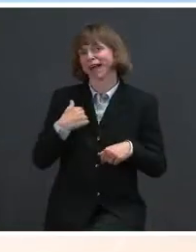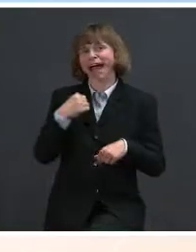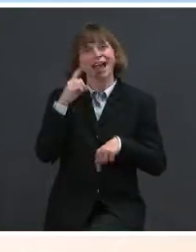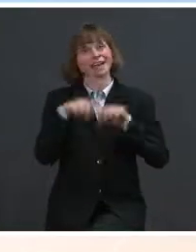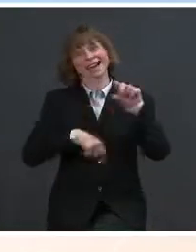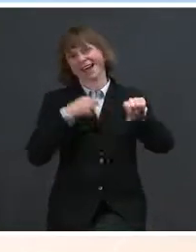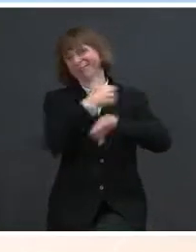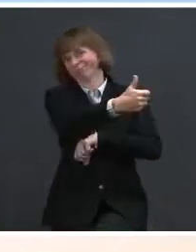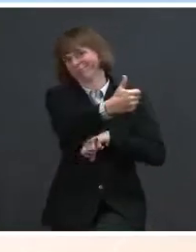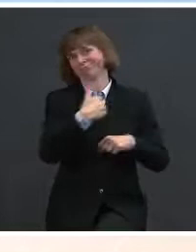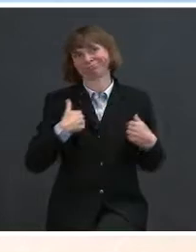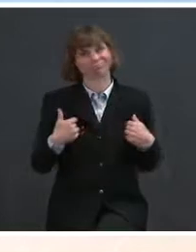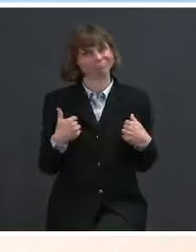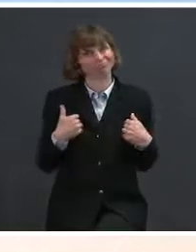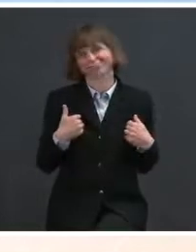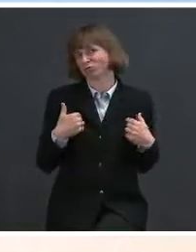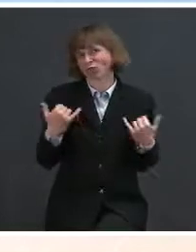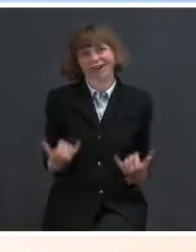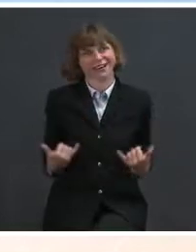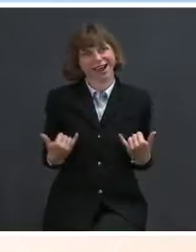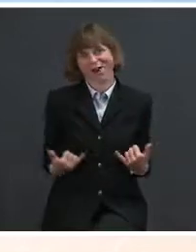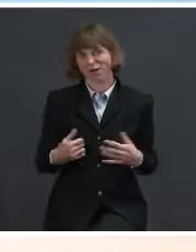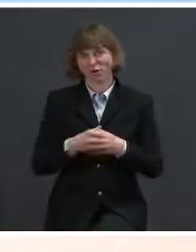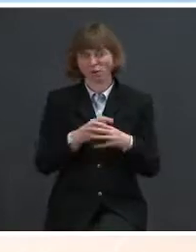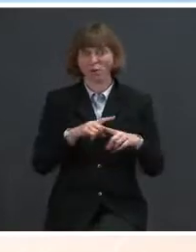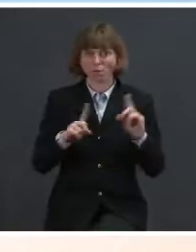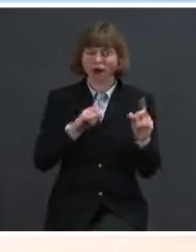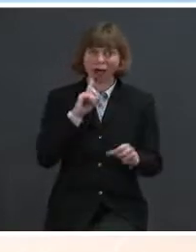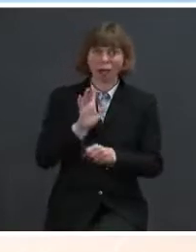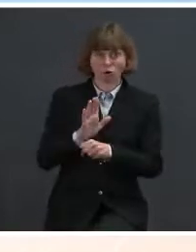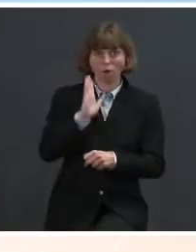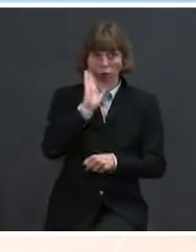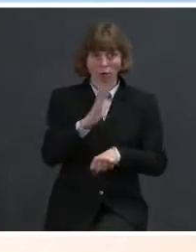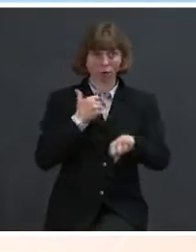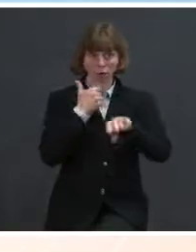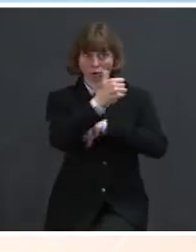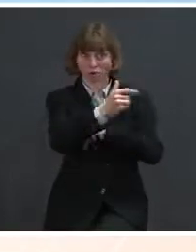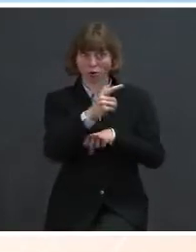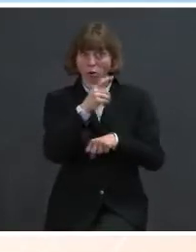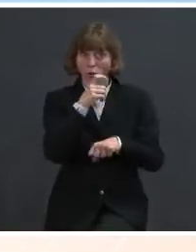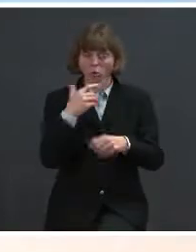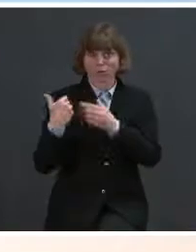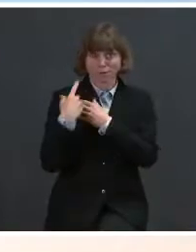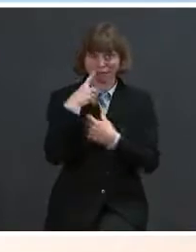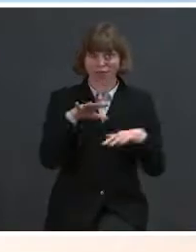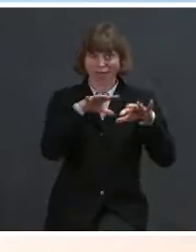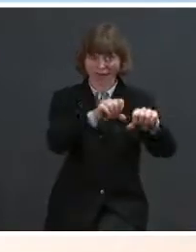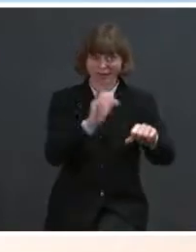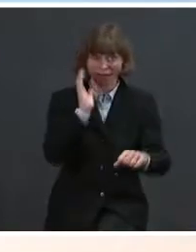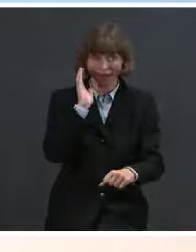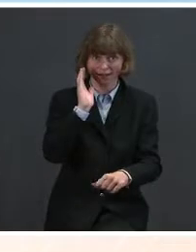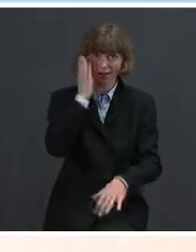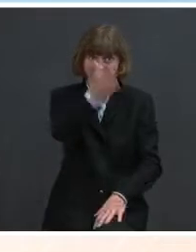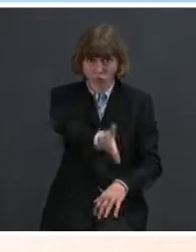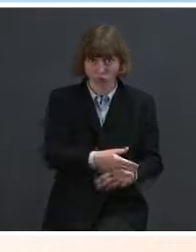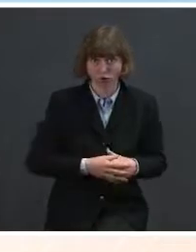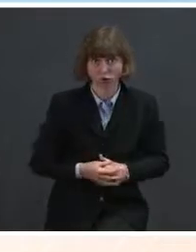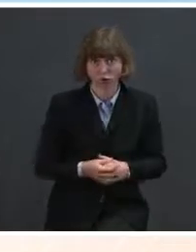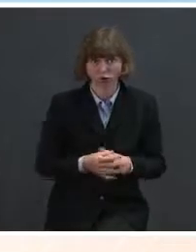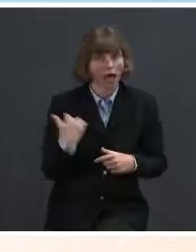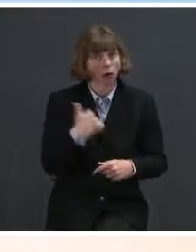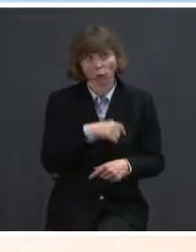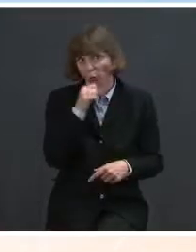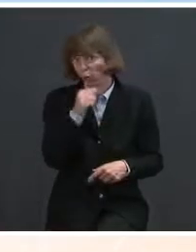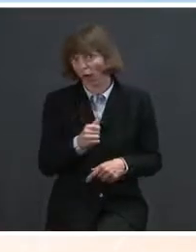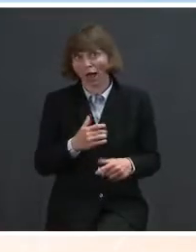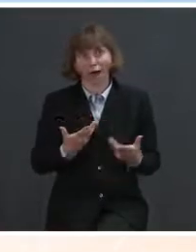but I do pledge to you that we will be in a position to attribute that attack at some point in the near future, and we won't hide the ball on that. We will